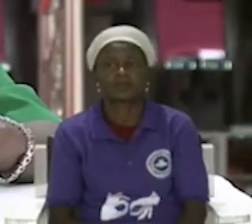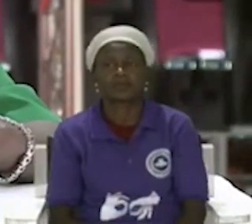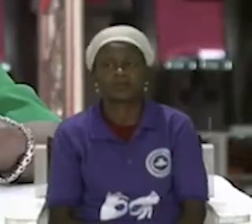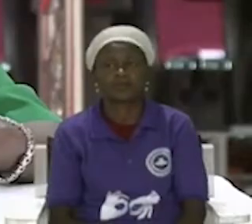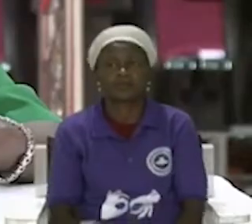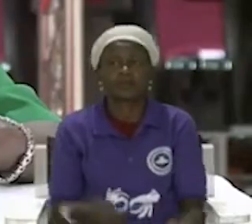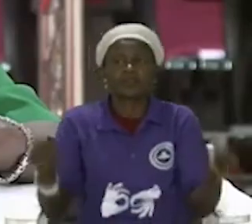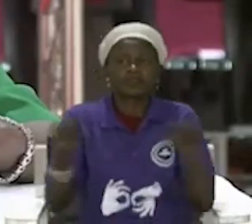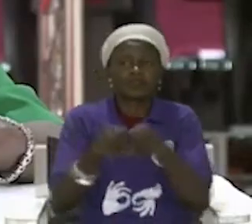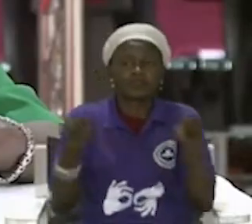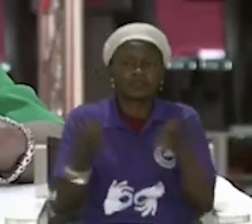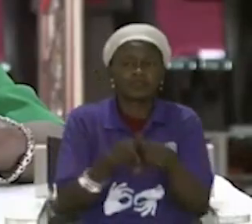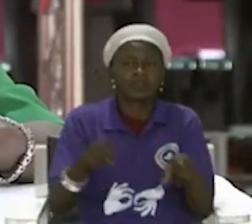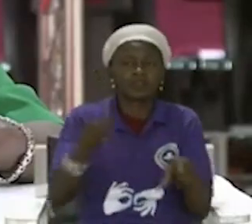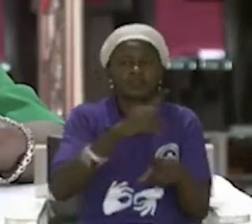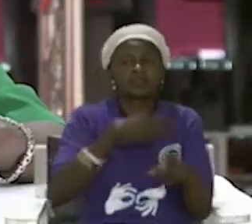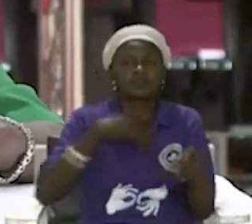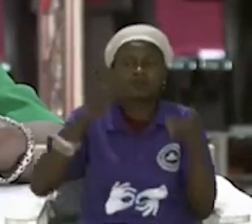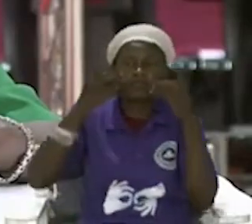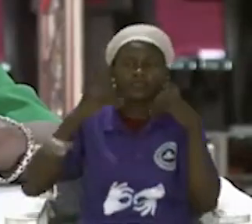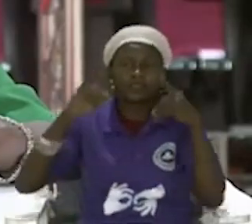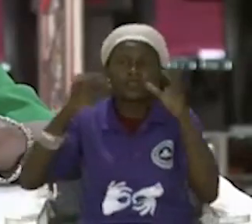even as you have decreed it,